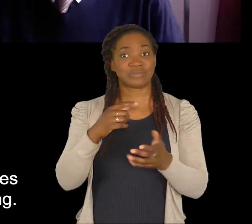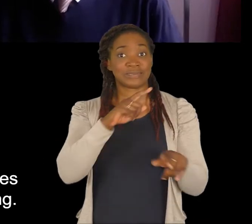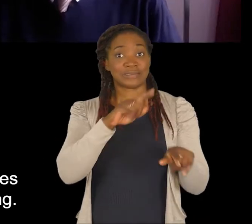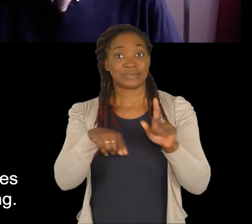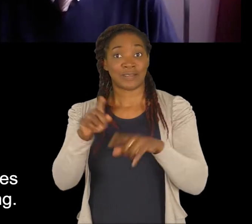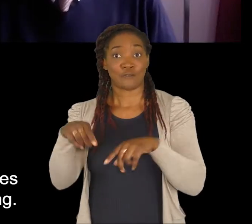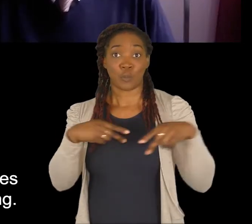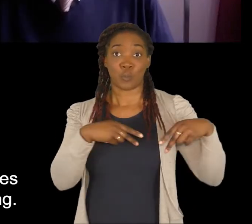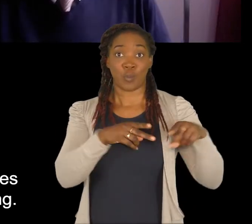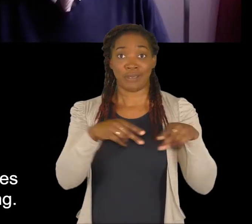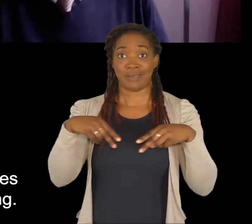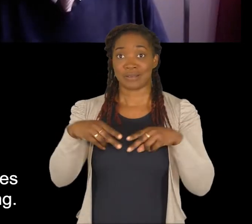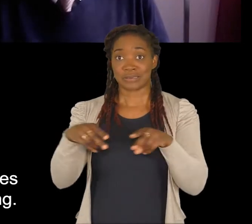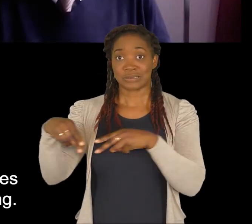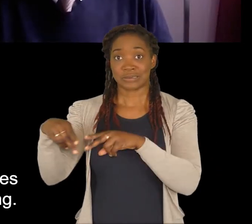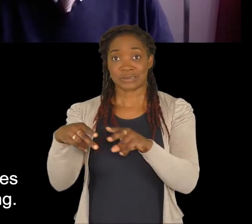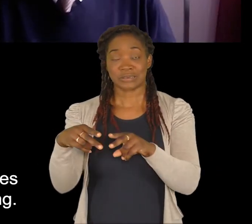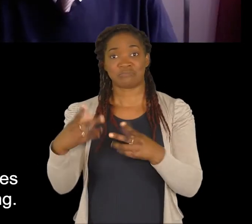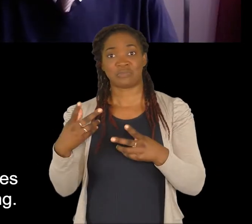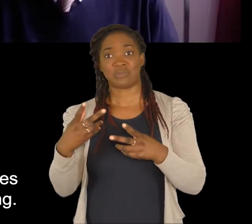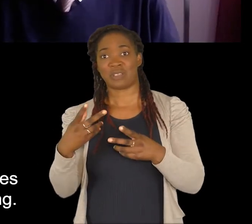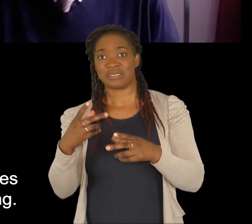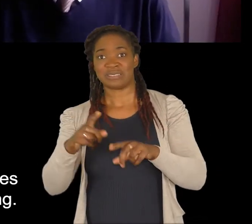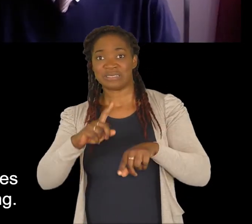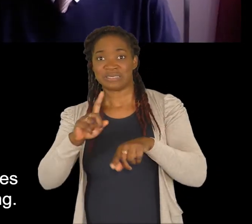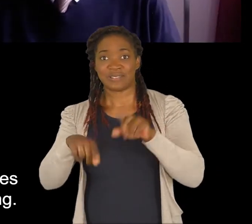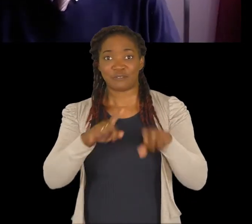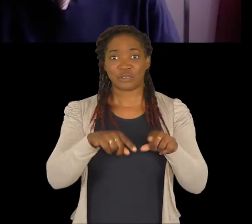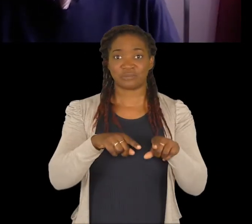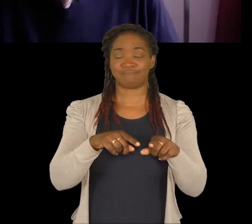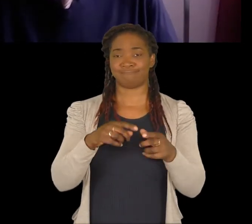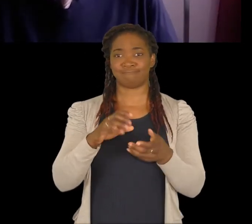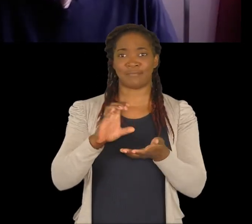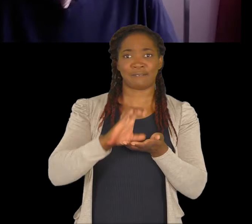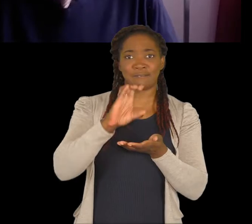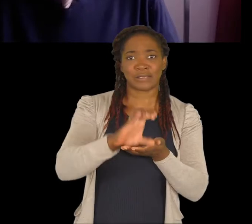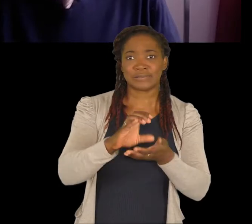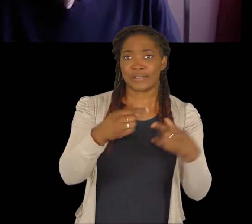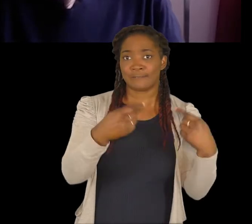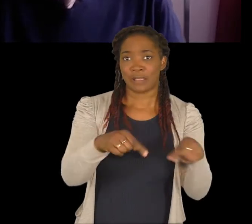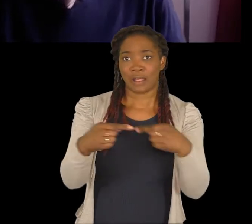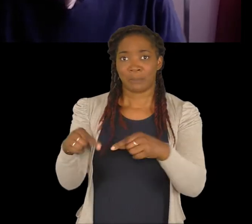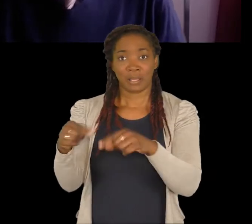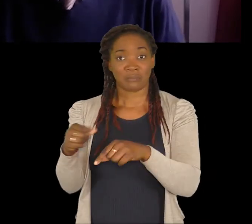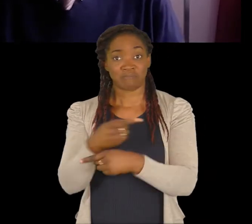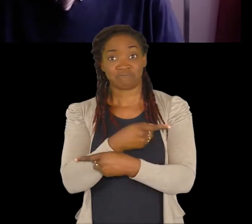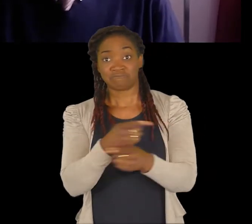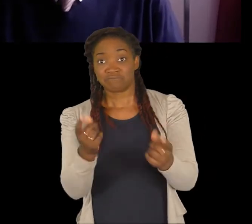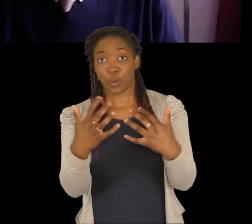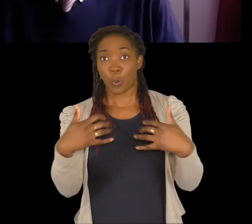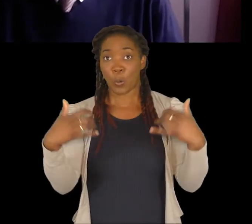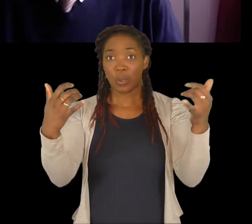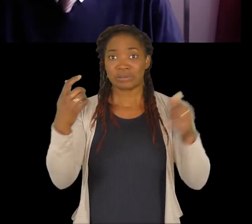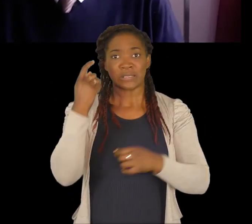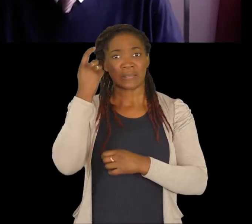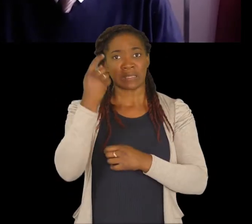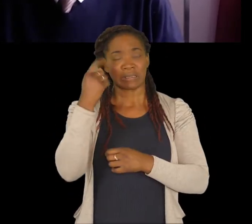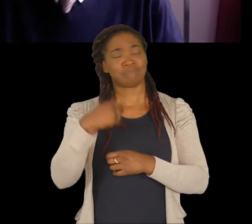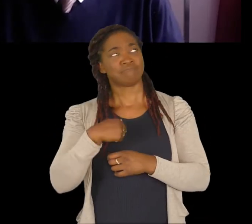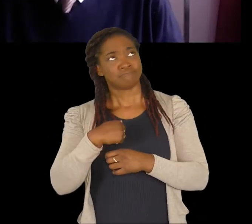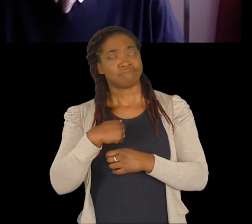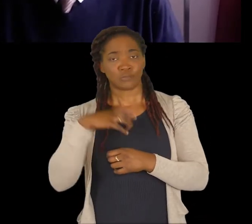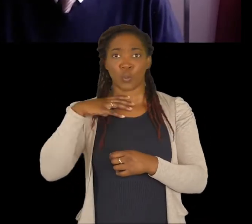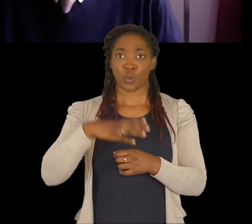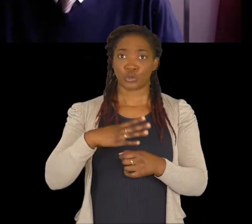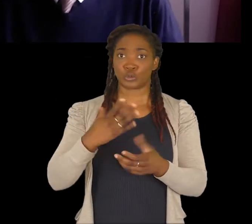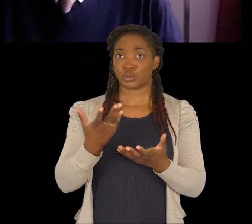There are different routes into funding. There are different pockets of funding. There may be, our audience today, maybe people thinking or wanting to